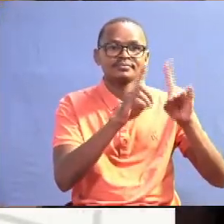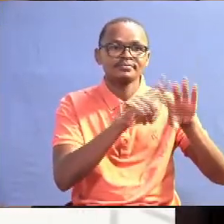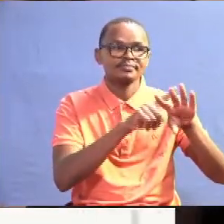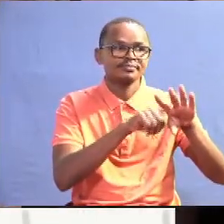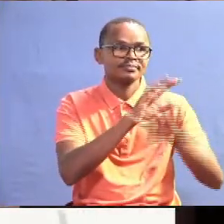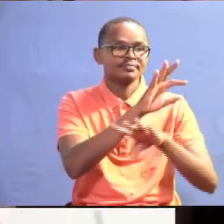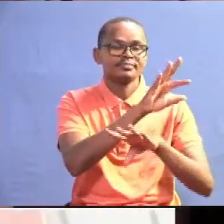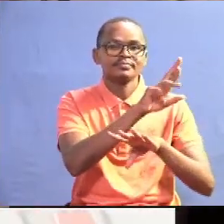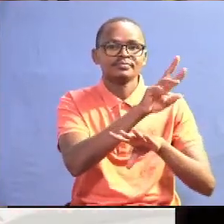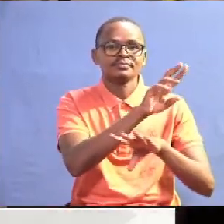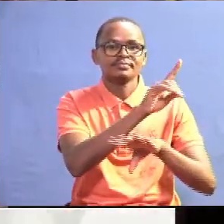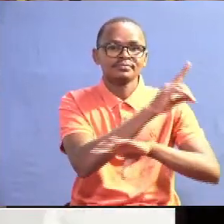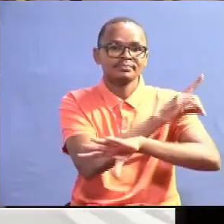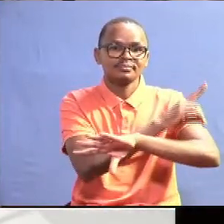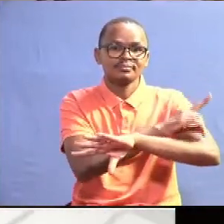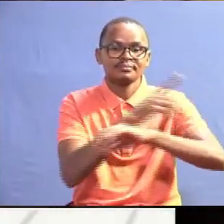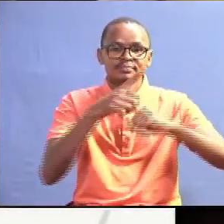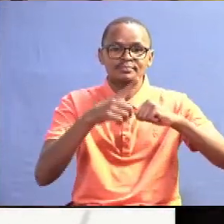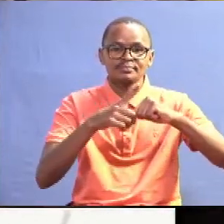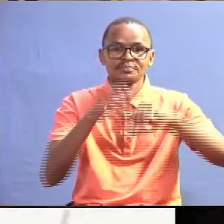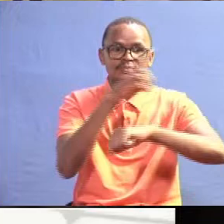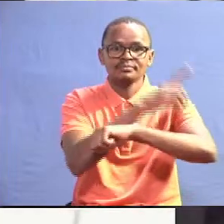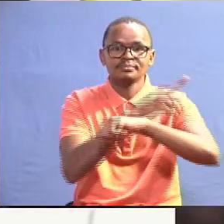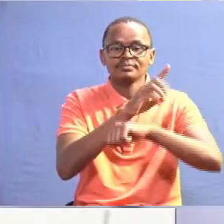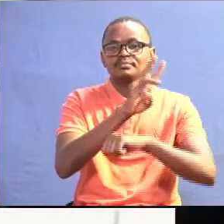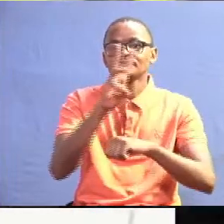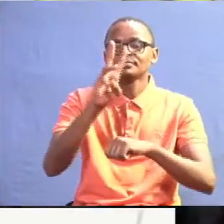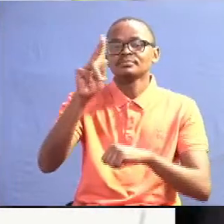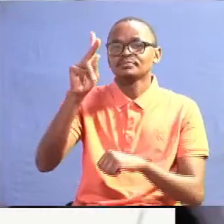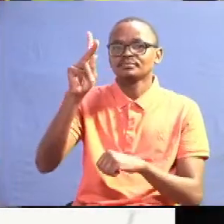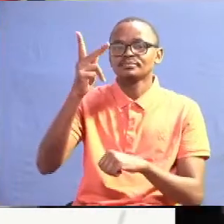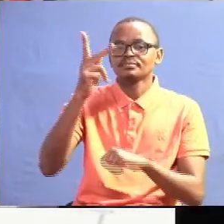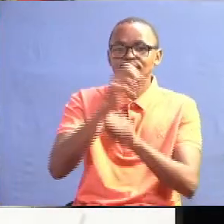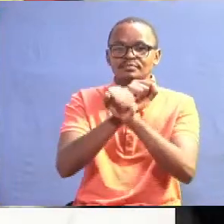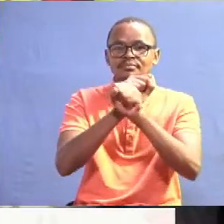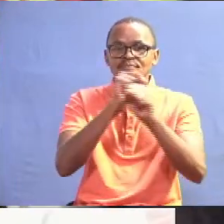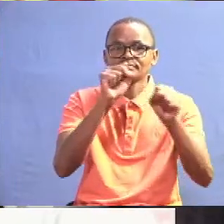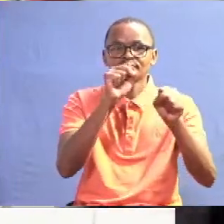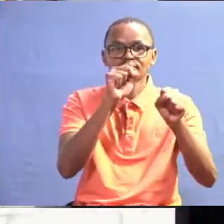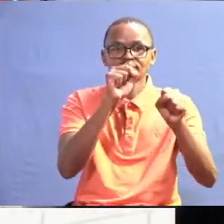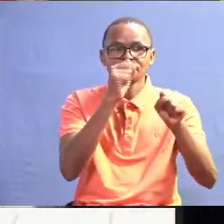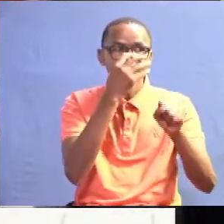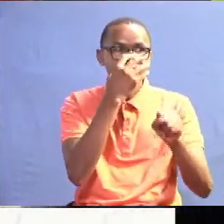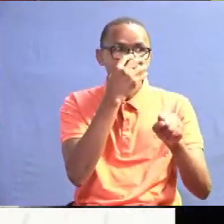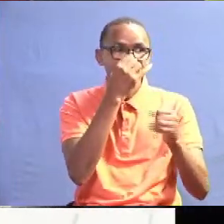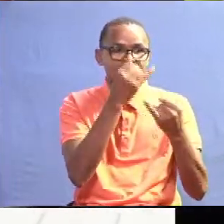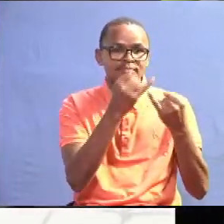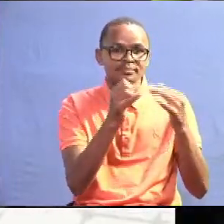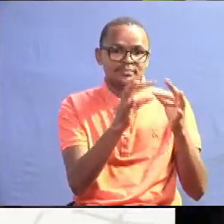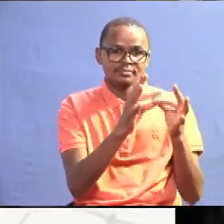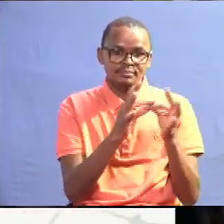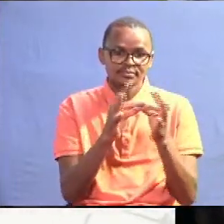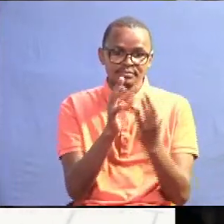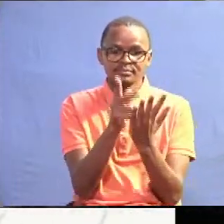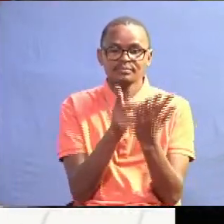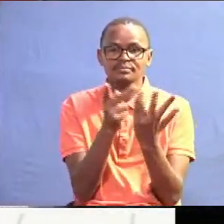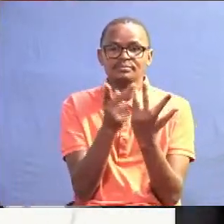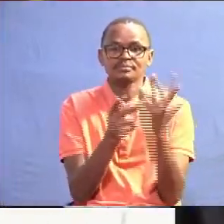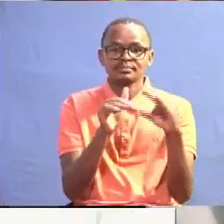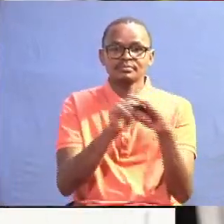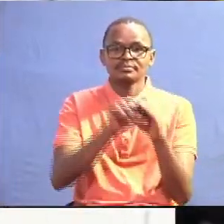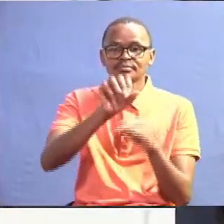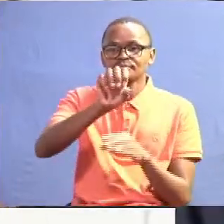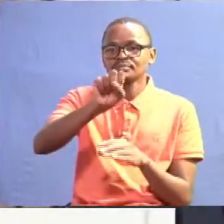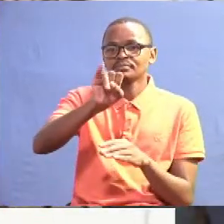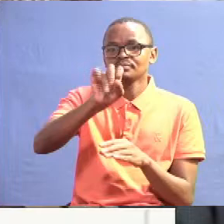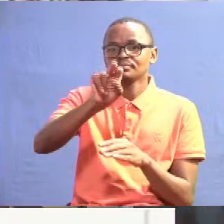third day of his 6-day presidential tour in Western Kenya, President William Ruto launched the last mile connectivity project in